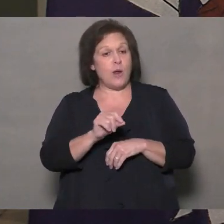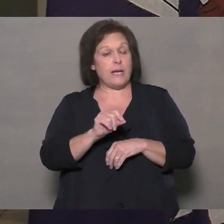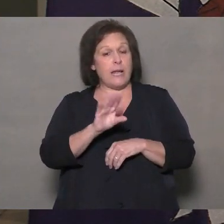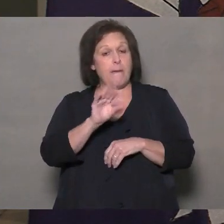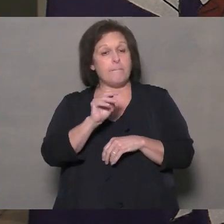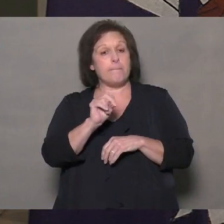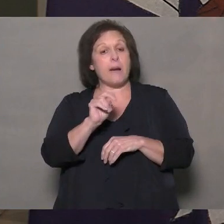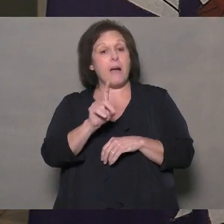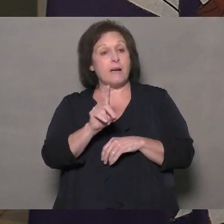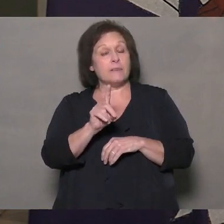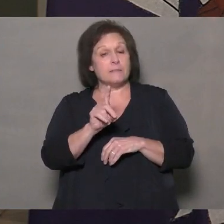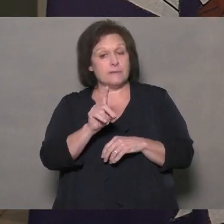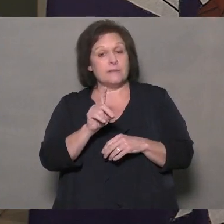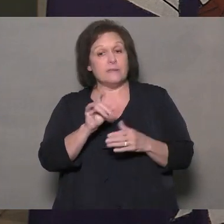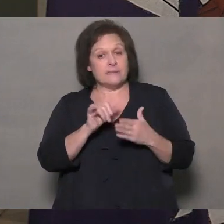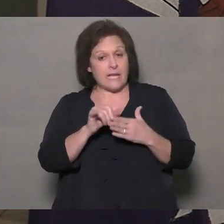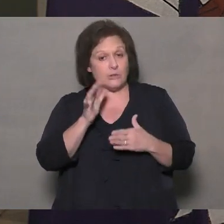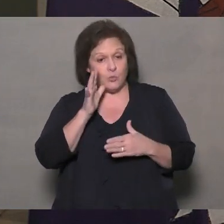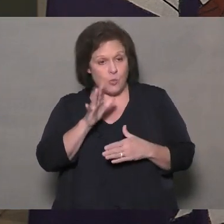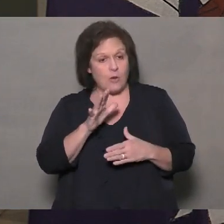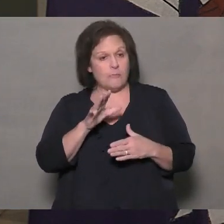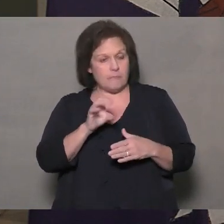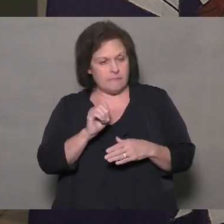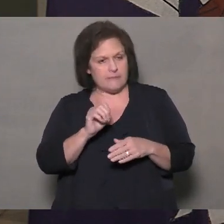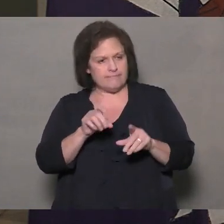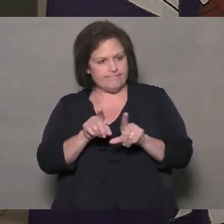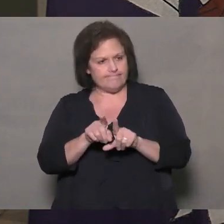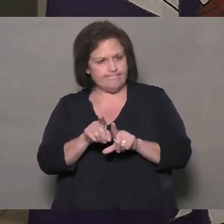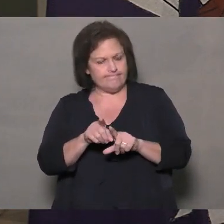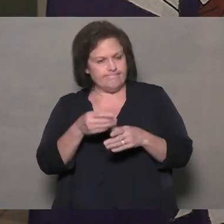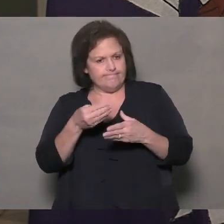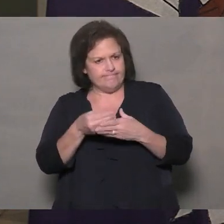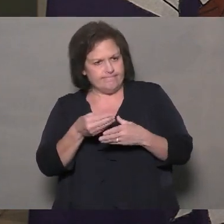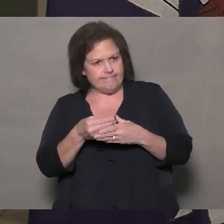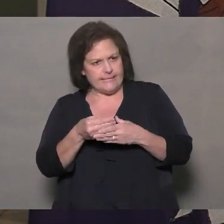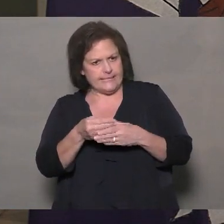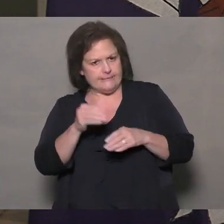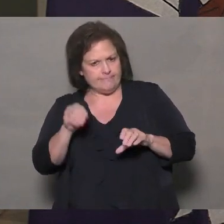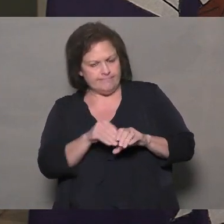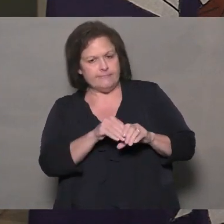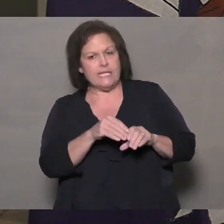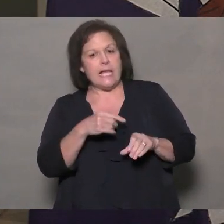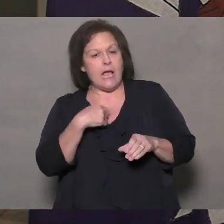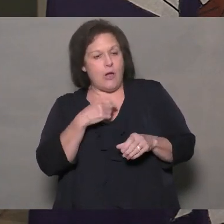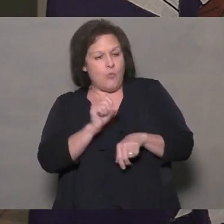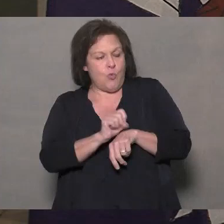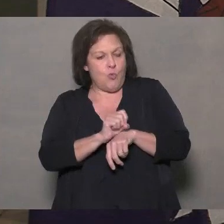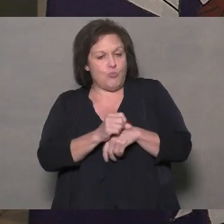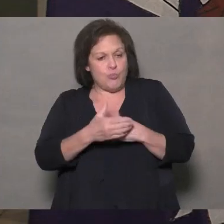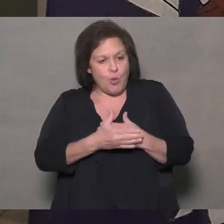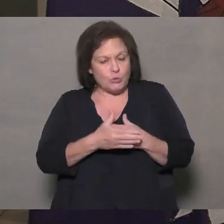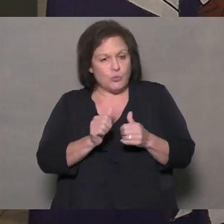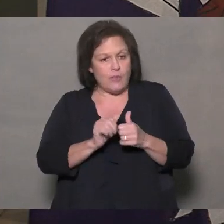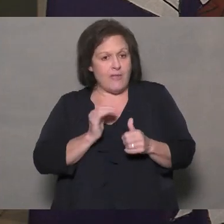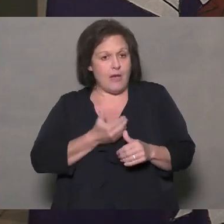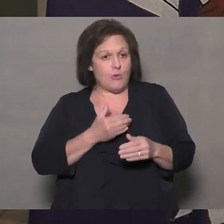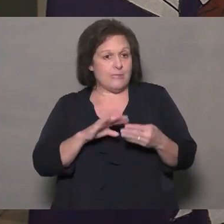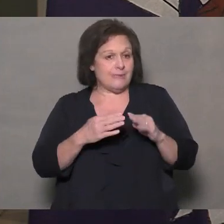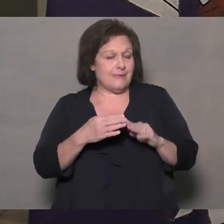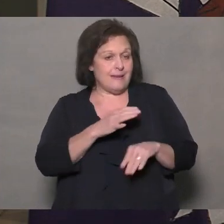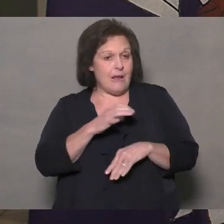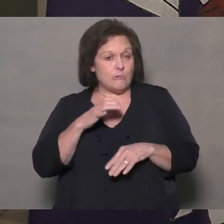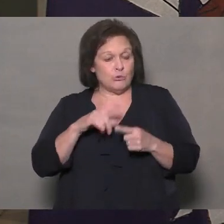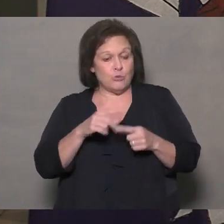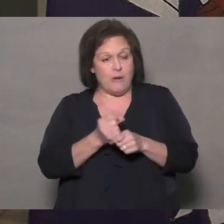initiative will function as a local stimulus. I've worked closely with our city council